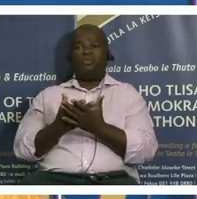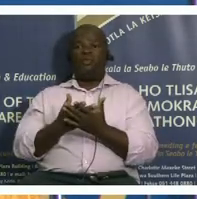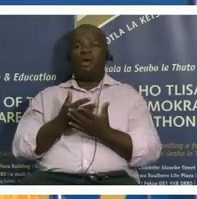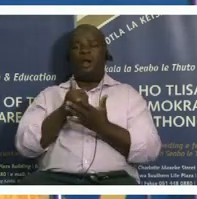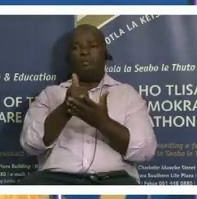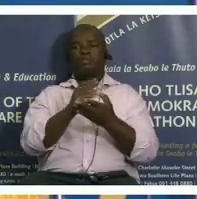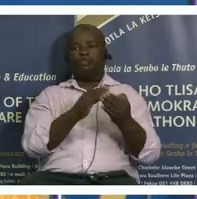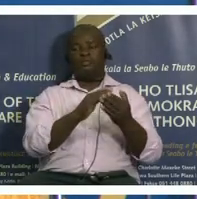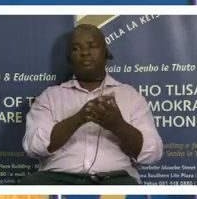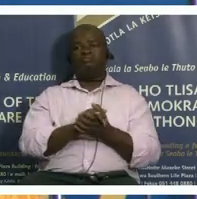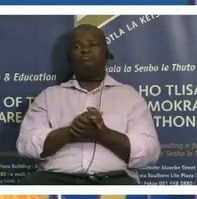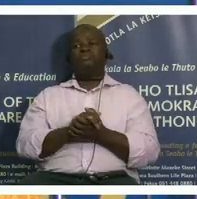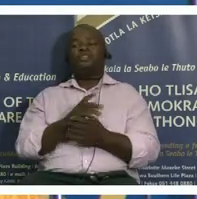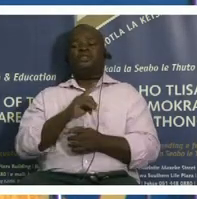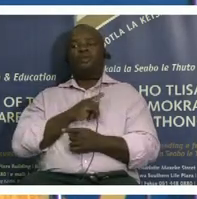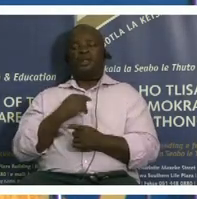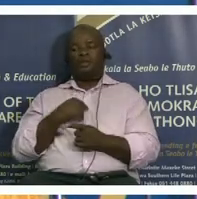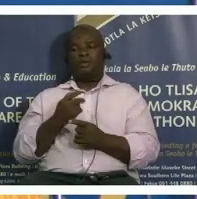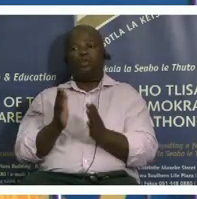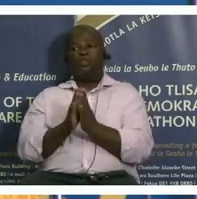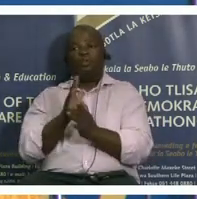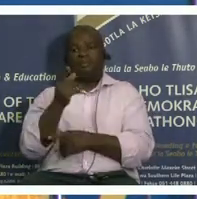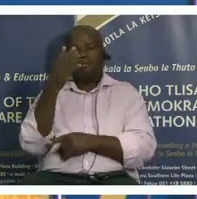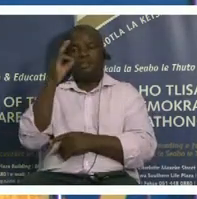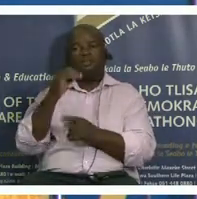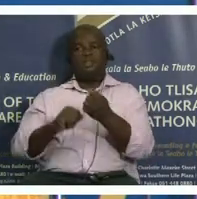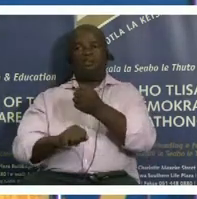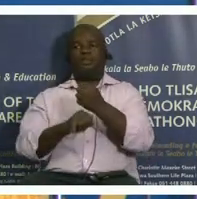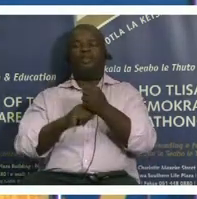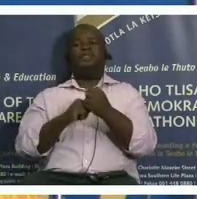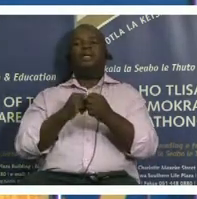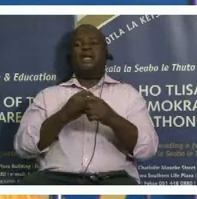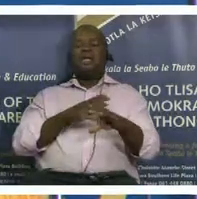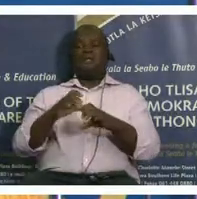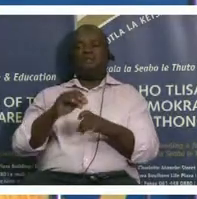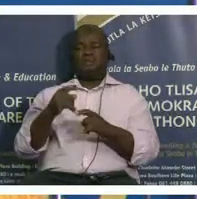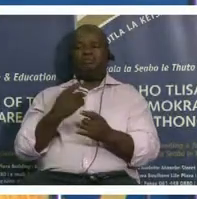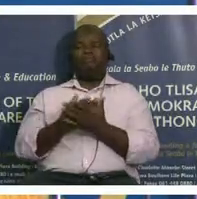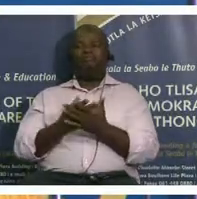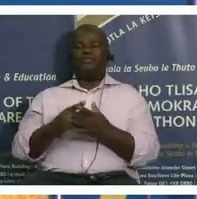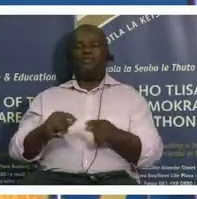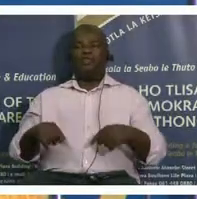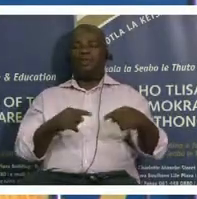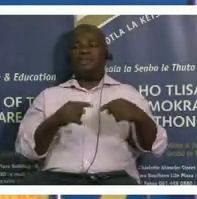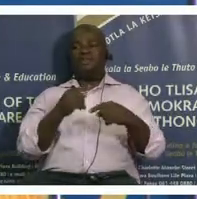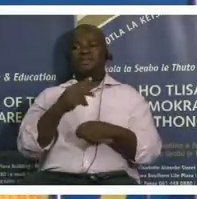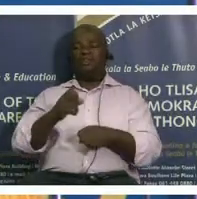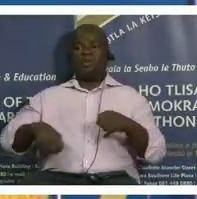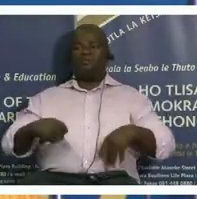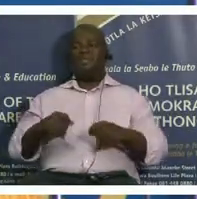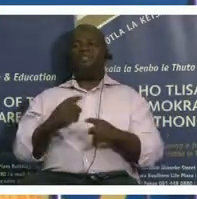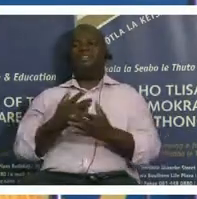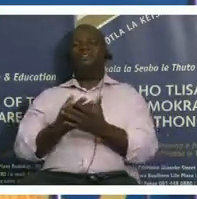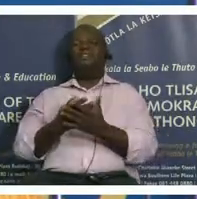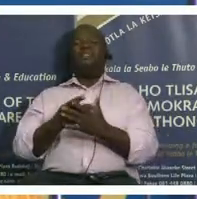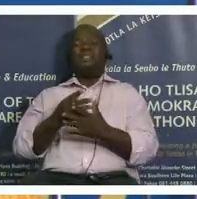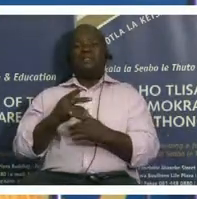We urge them to support our efforts to combat corruption, malfeasance, and